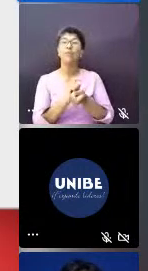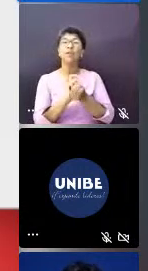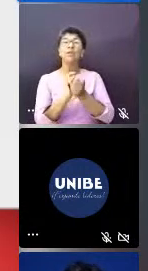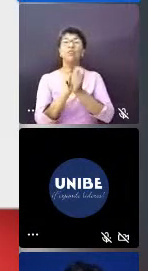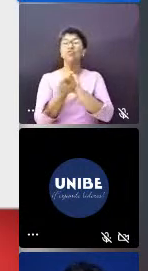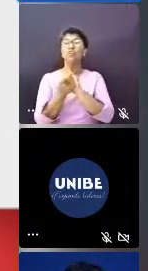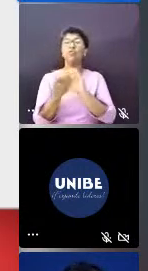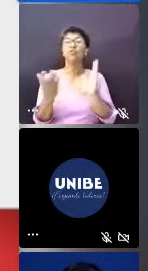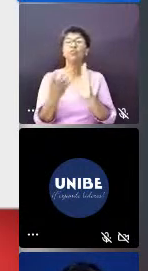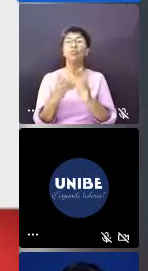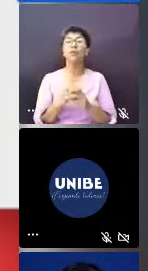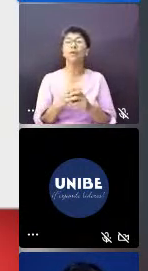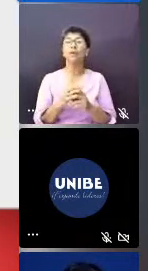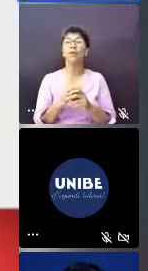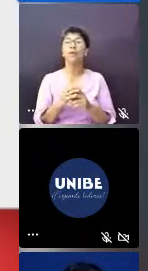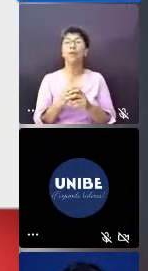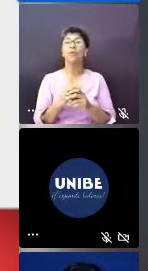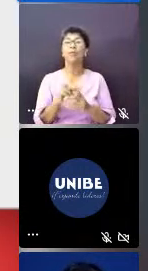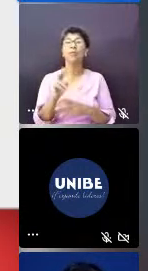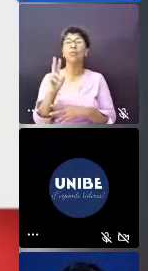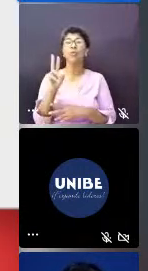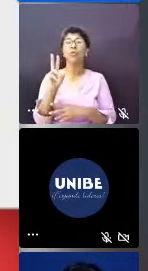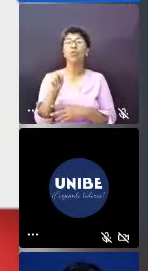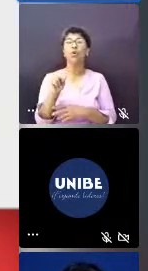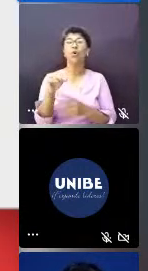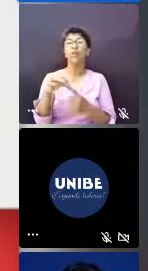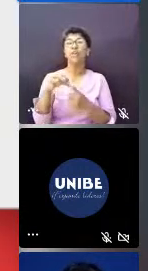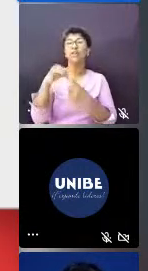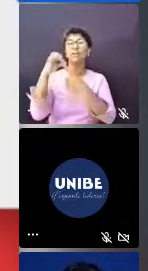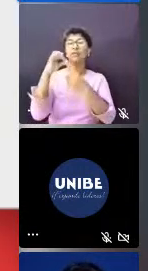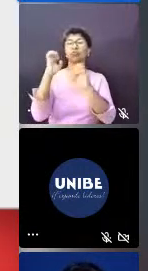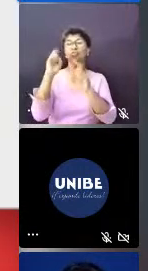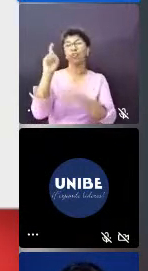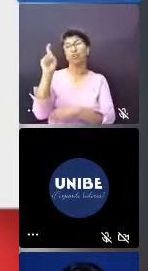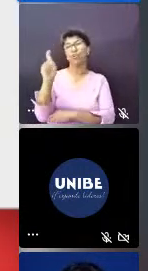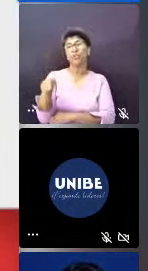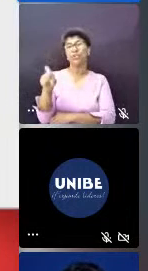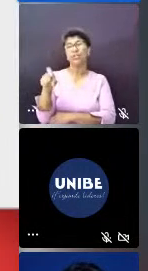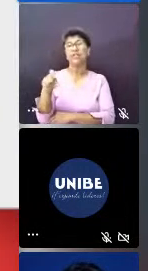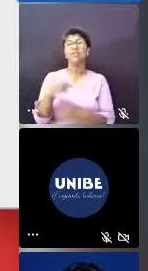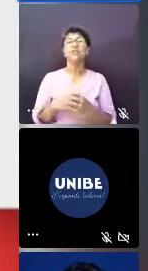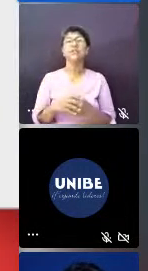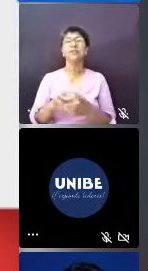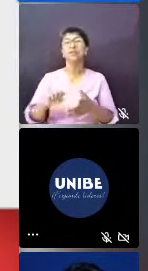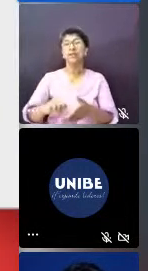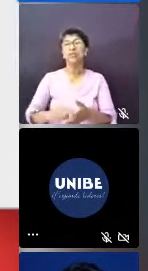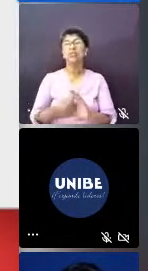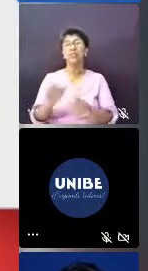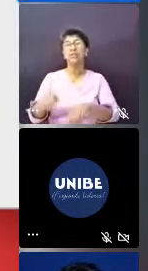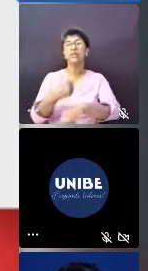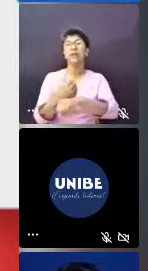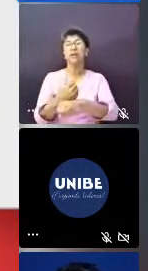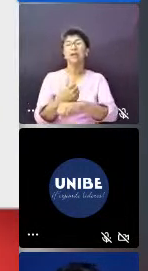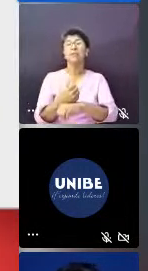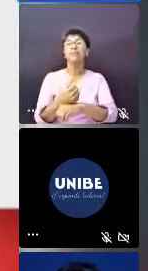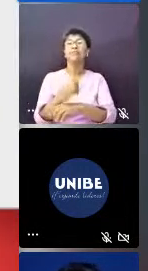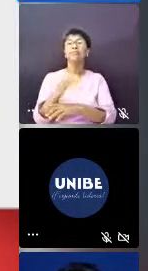campaign entitled Not Special Needs that was initiated in Britain.